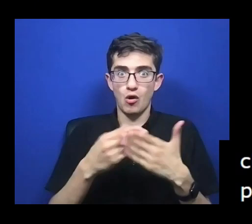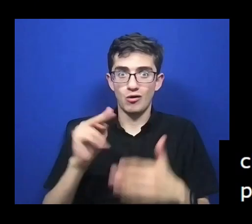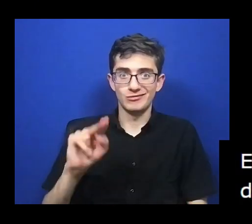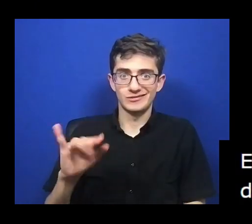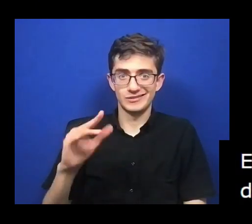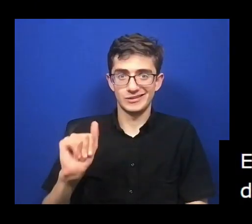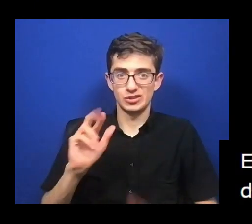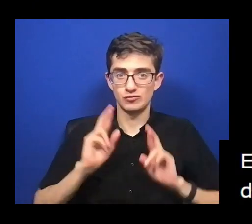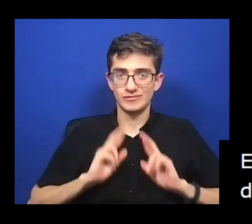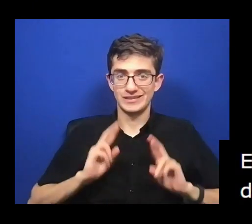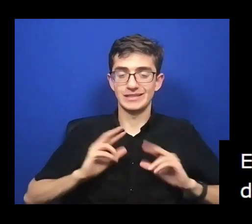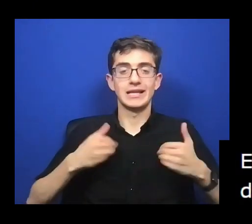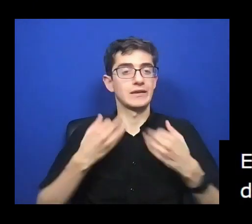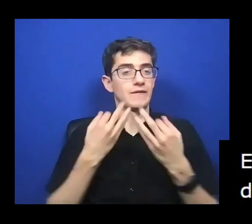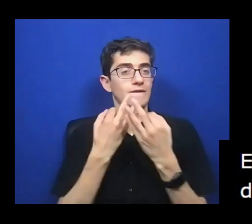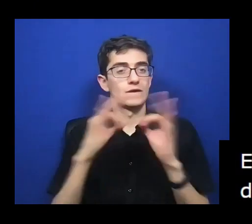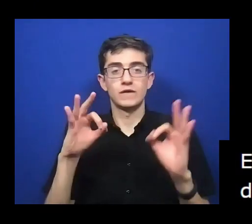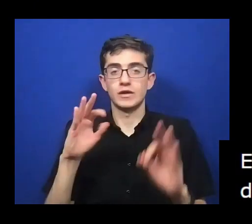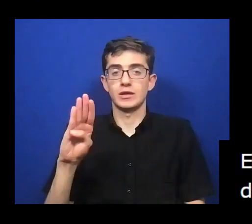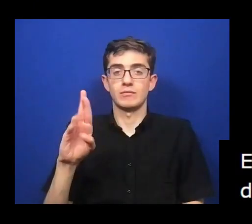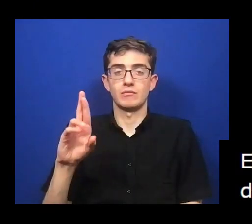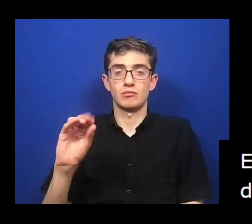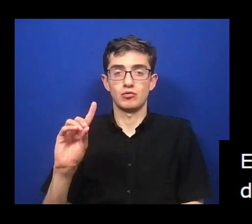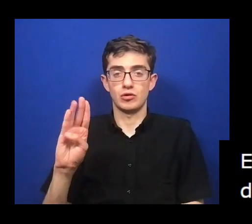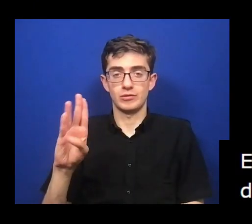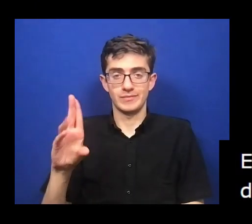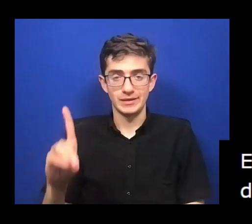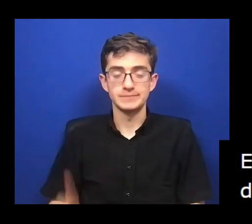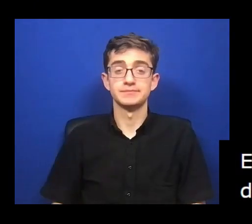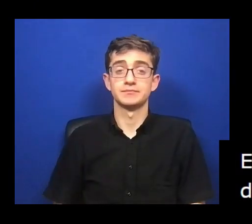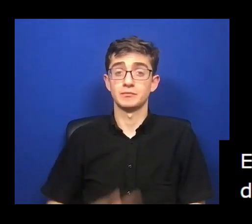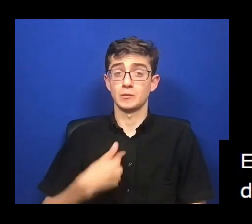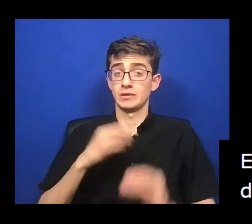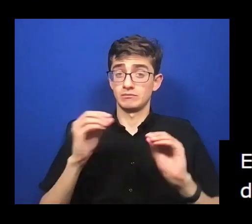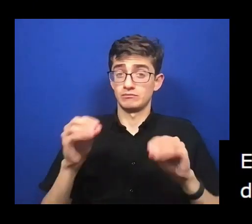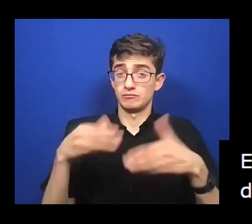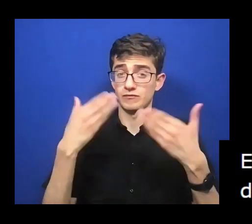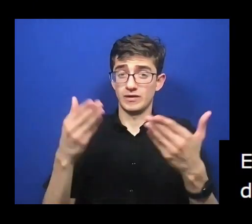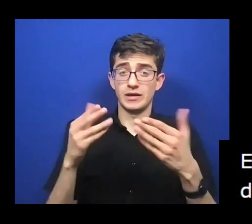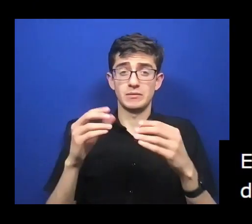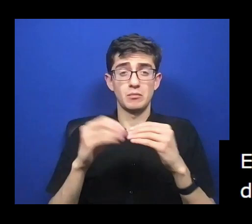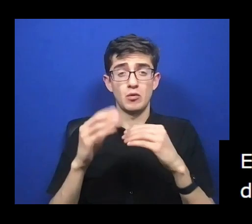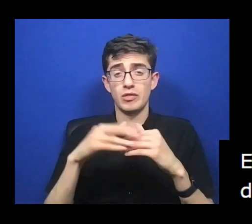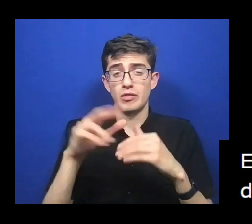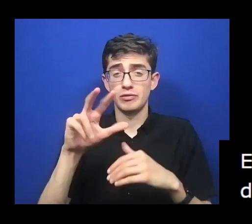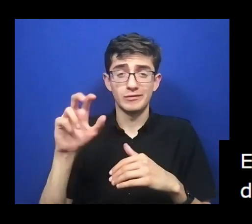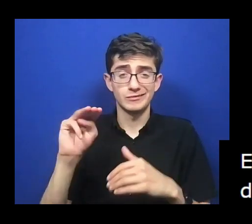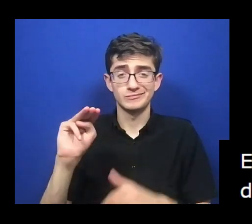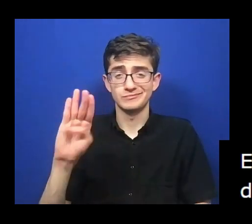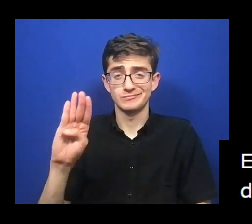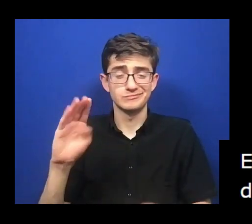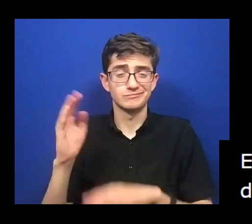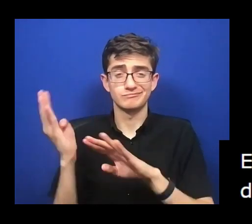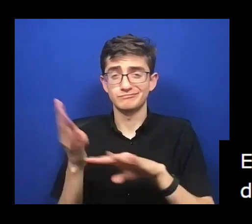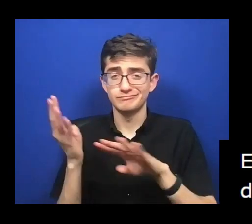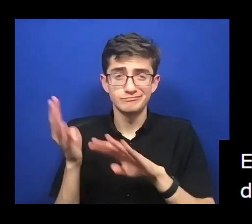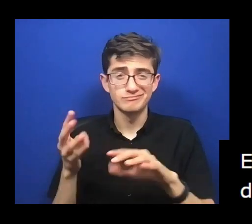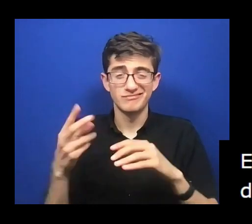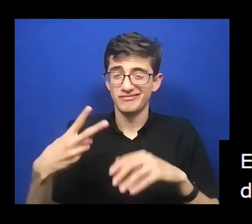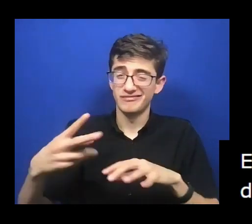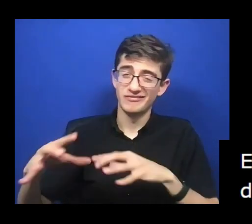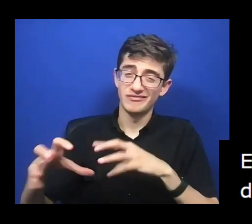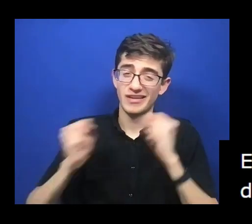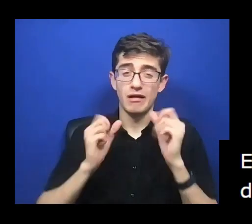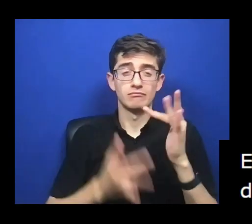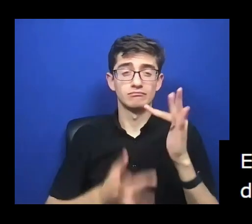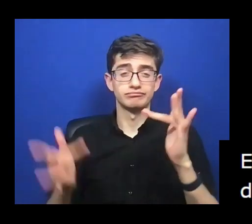provide is upload and download speeds at 300 over 300 megabits per services. And we also provide no annual